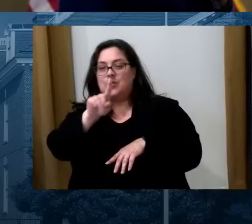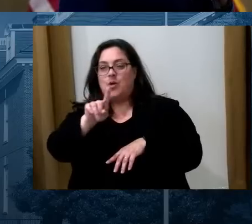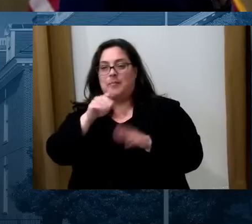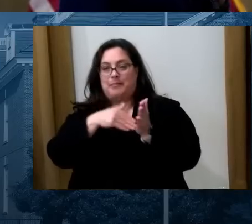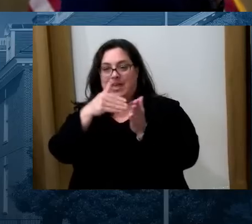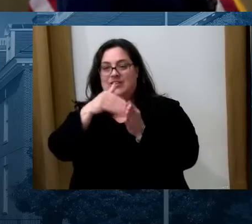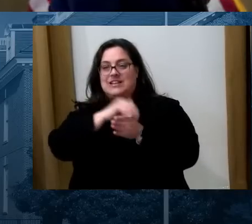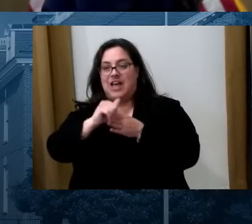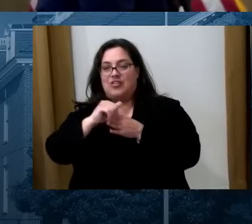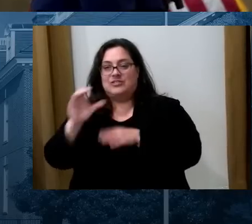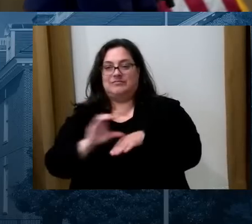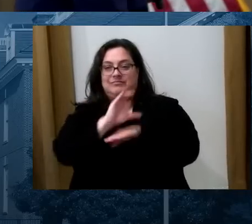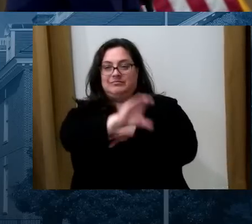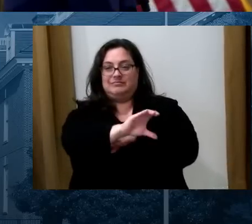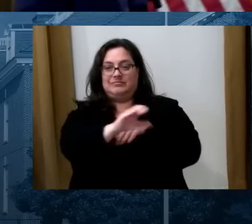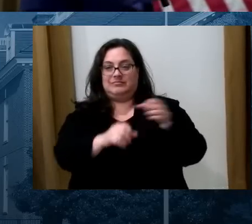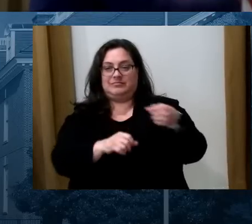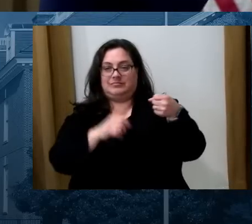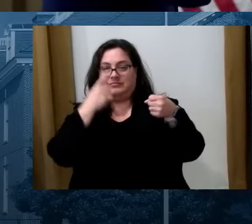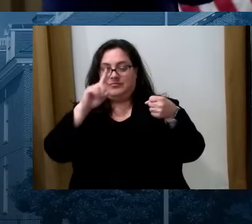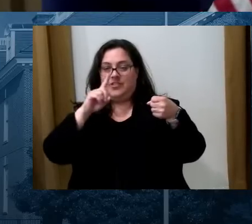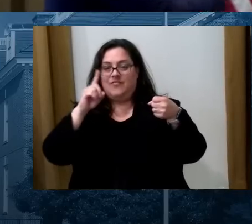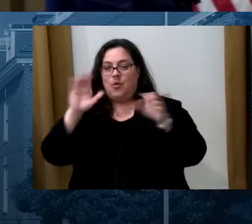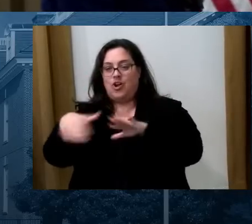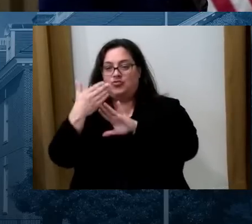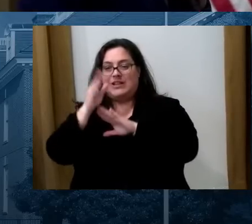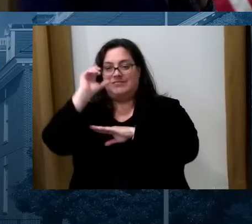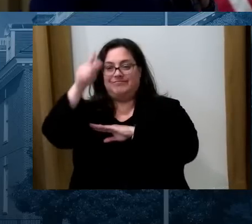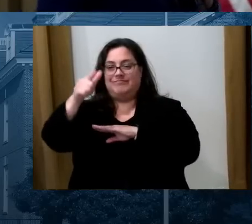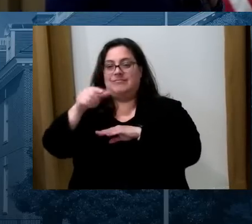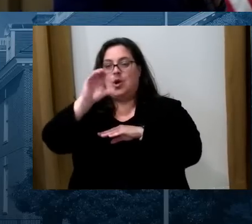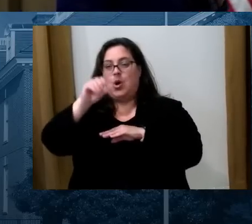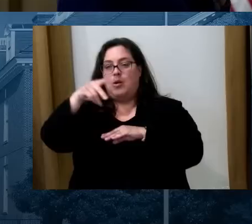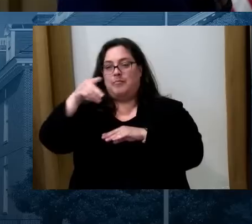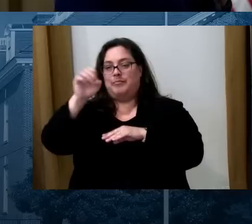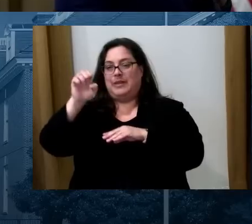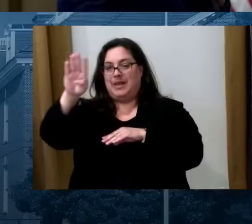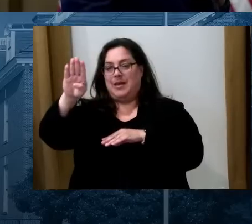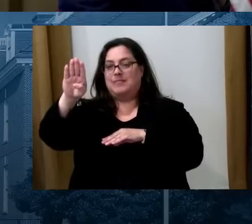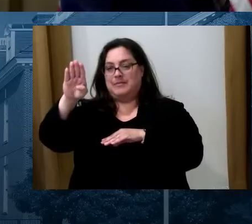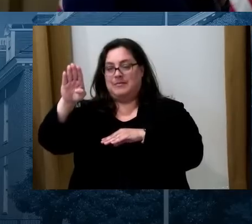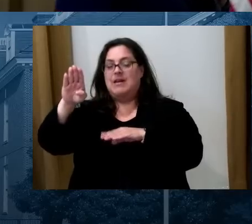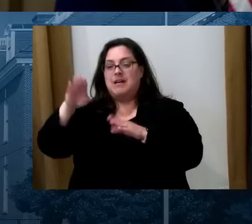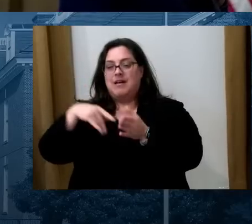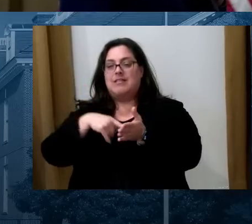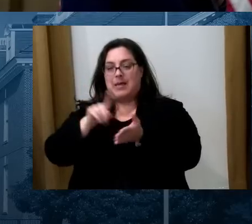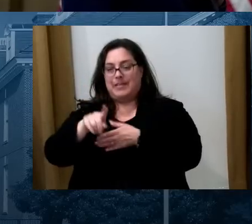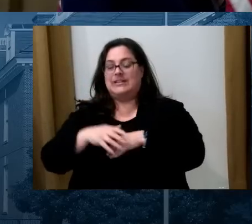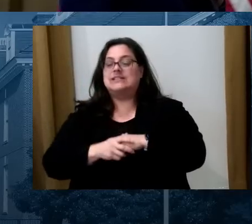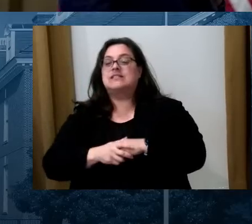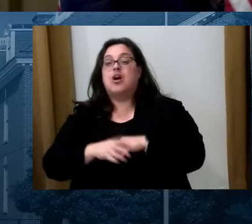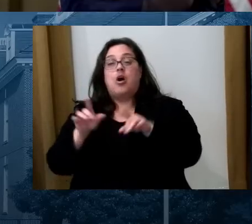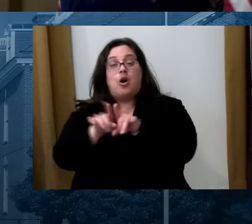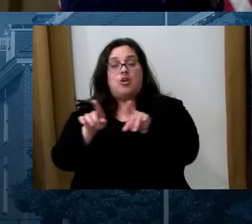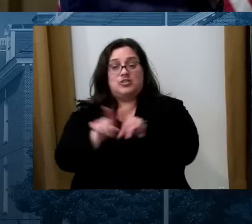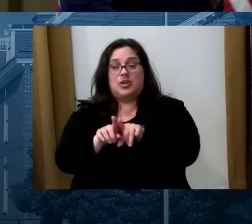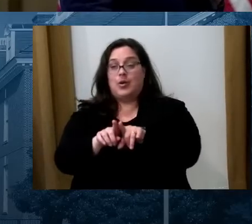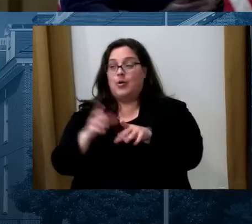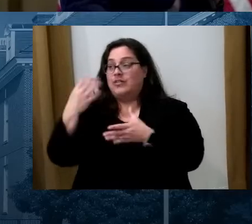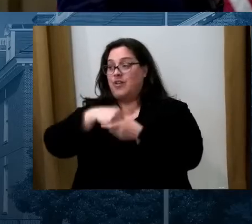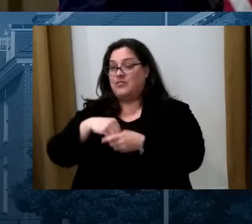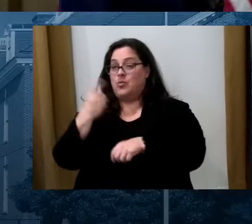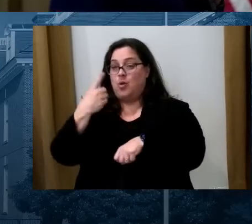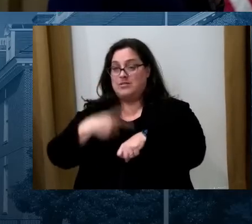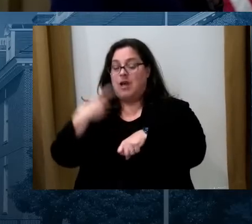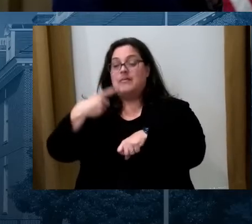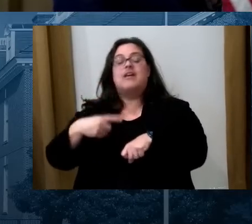OPEB liability that's included in that. Another thing that's not included on this slide, though, that's also in the one-times, the